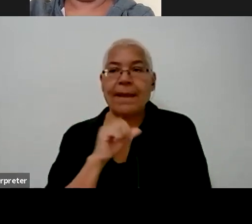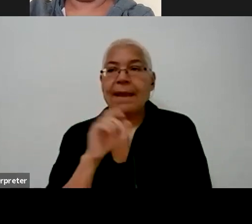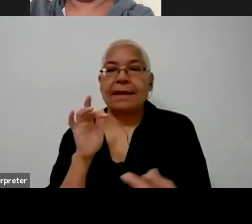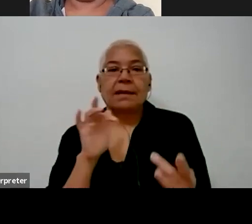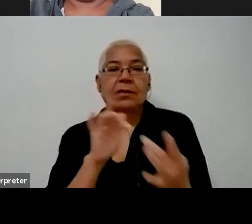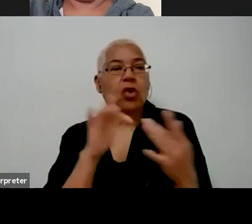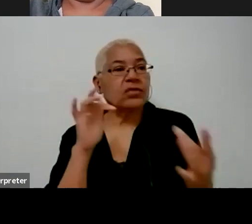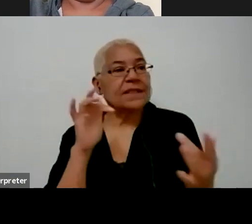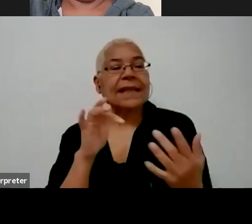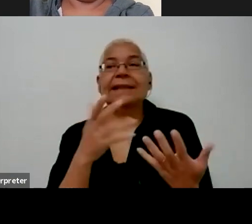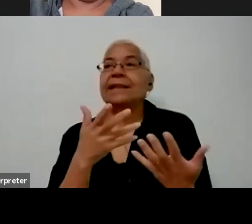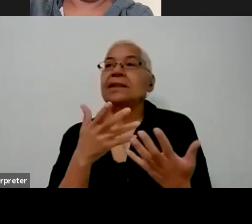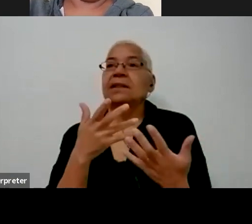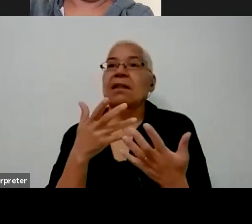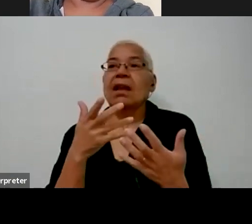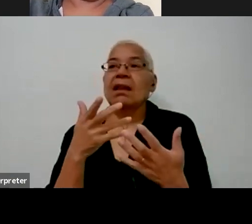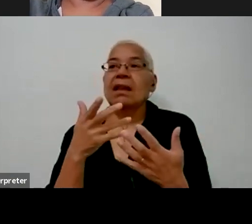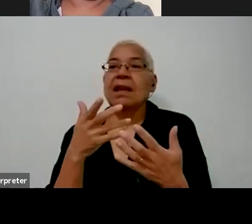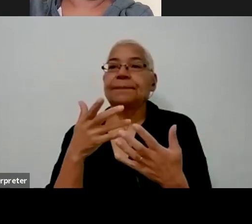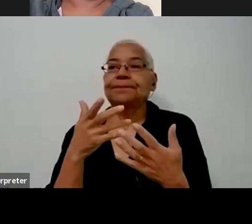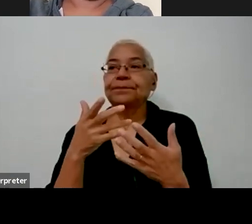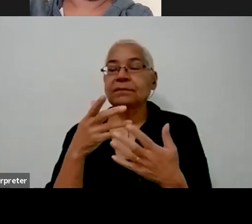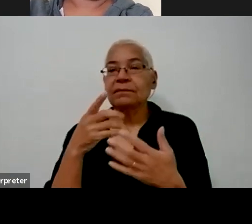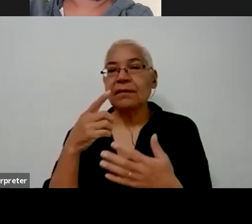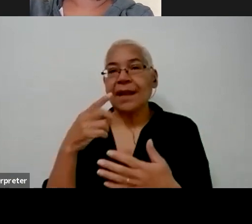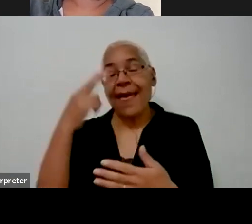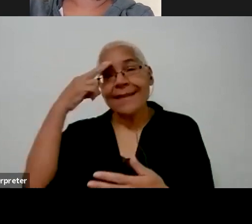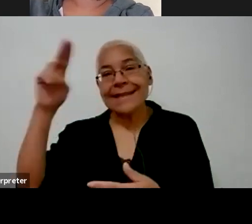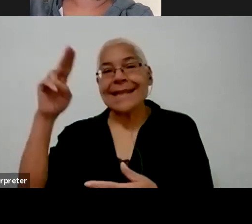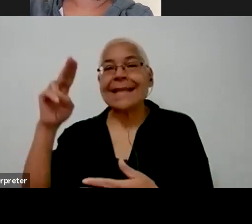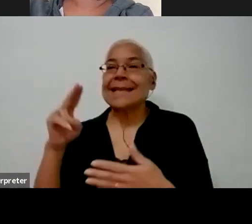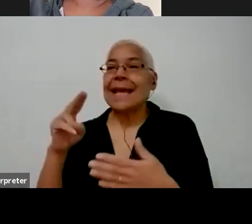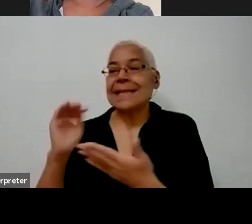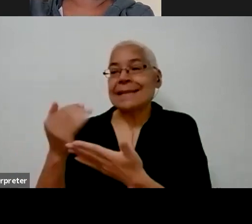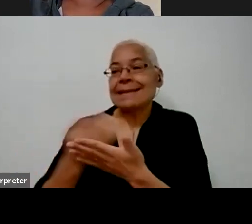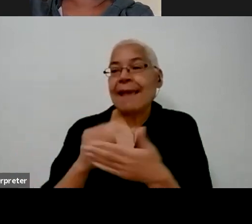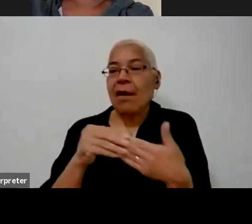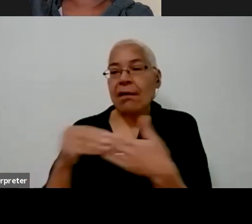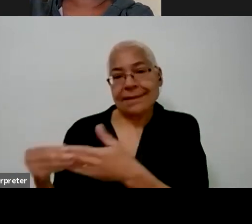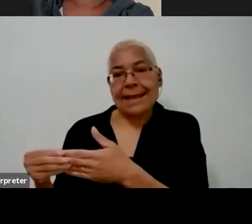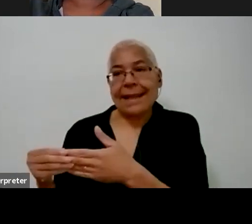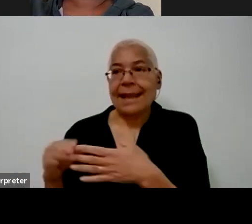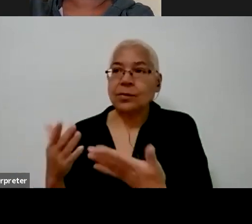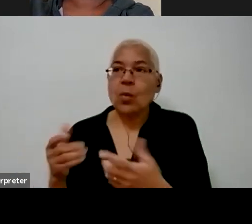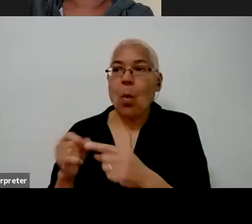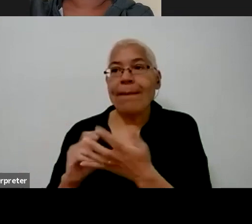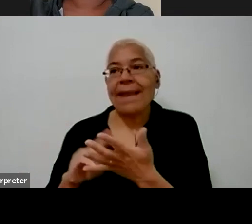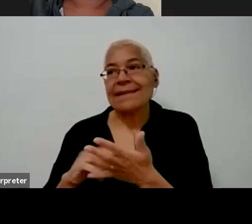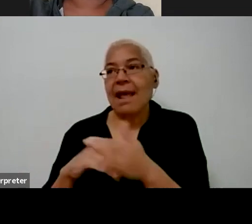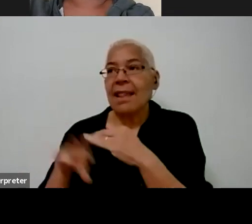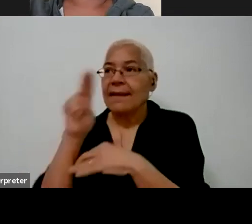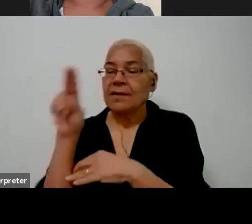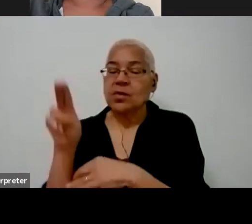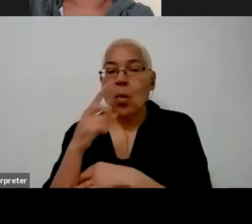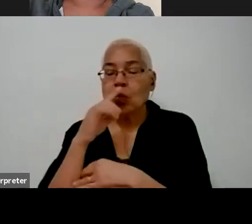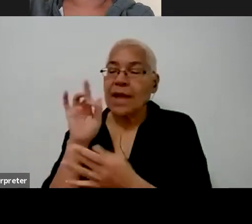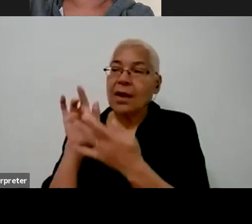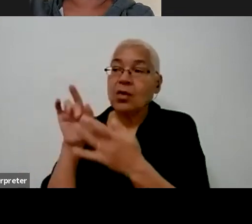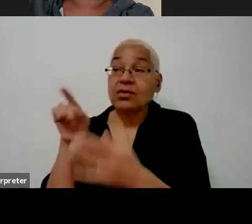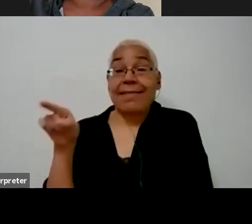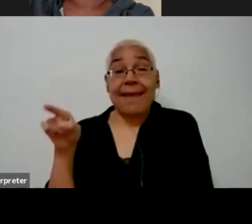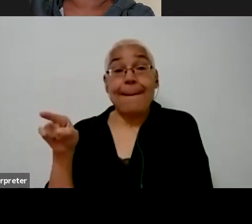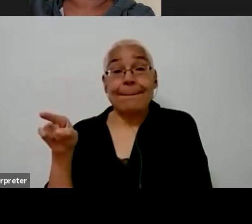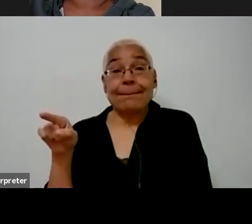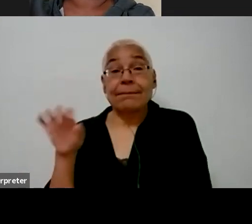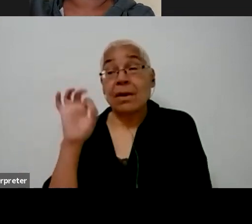the DSL of the school. You know, you could ask who that is, share your concerns, and then they could make a referral as